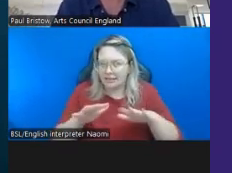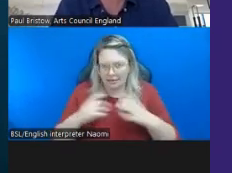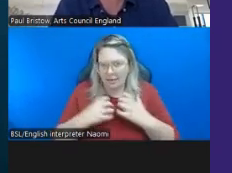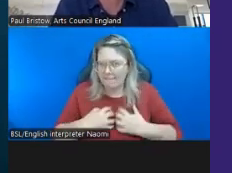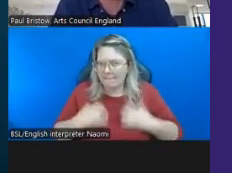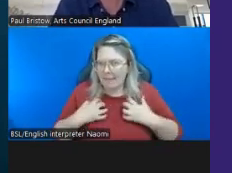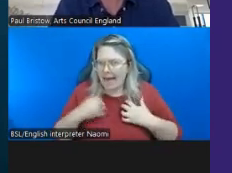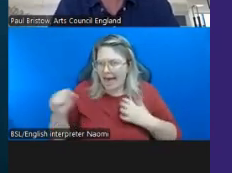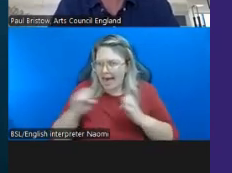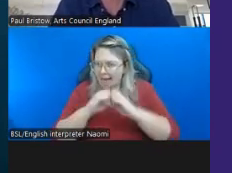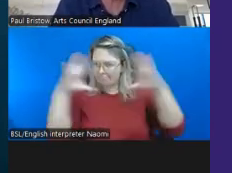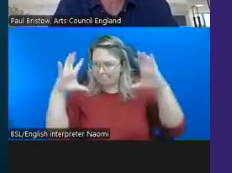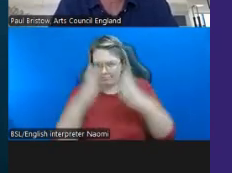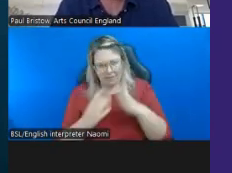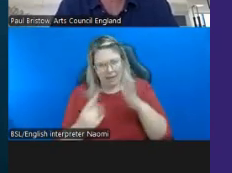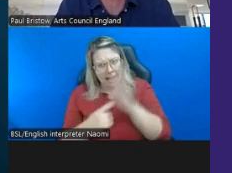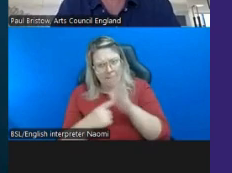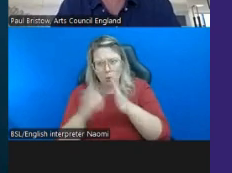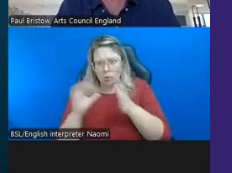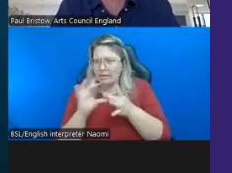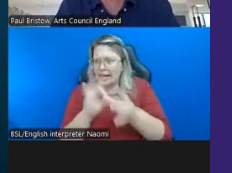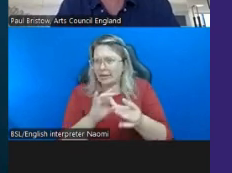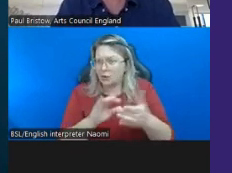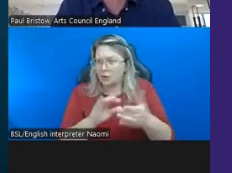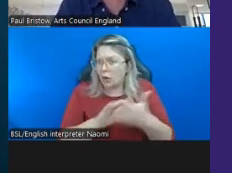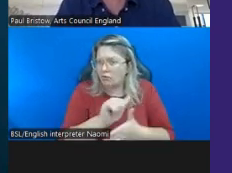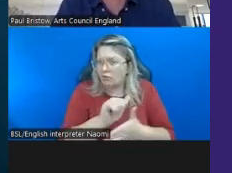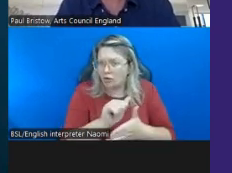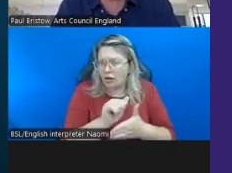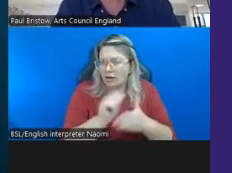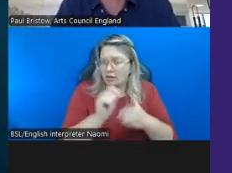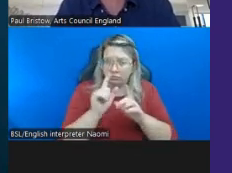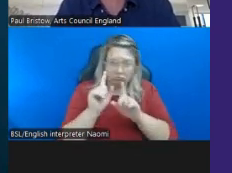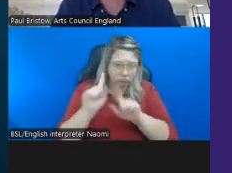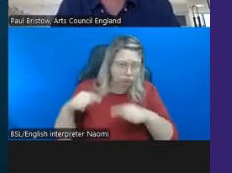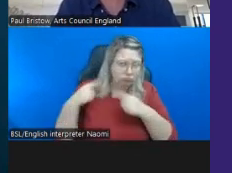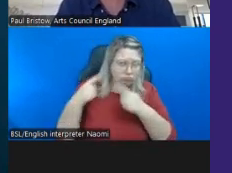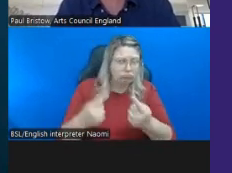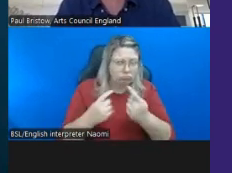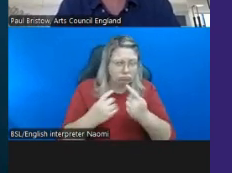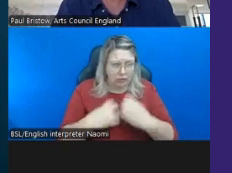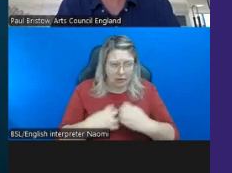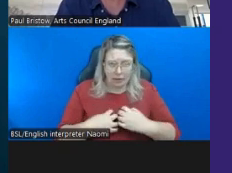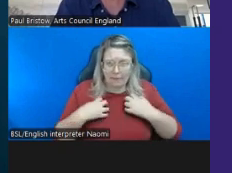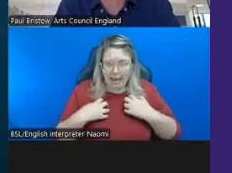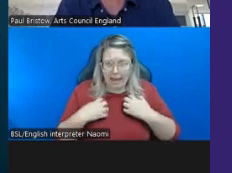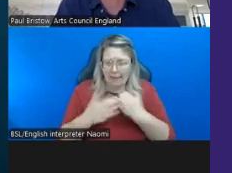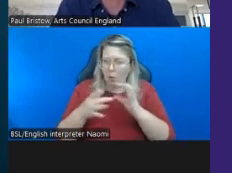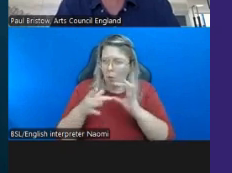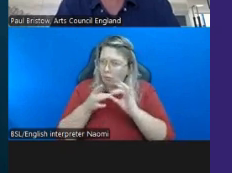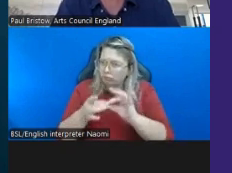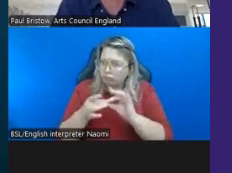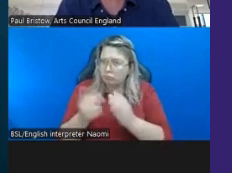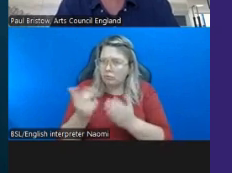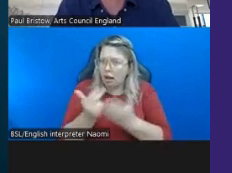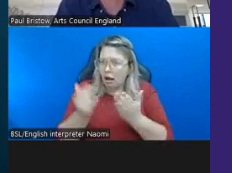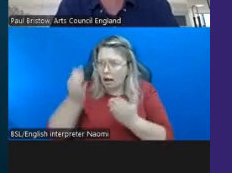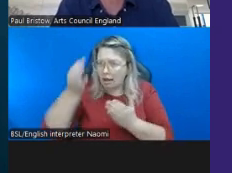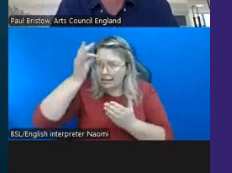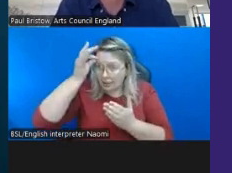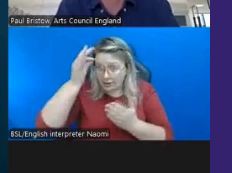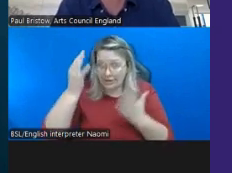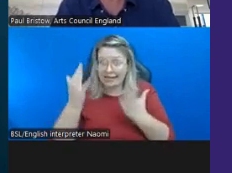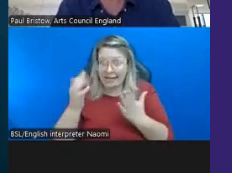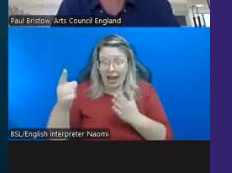culture. And over time, the mayor has strengthened their relationship with the Arts Council and is directly involved in the decision-making of the Arts